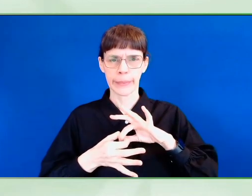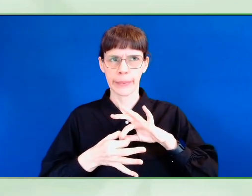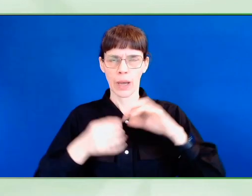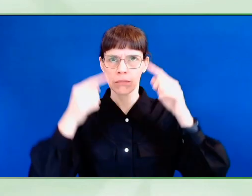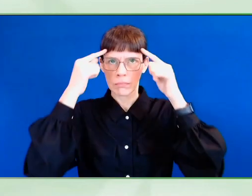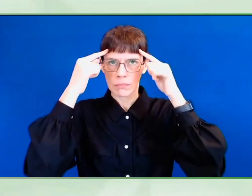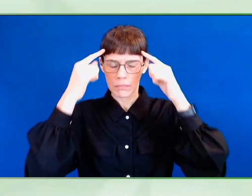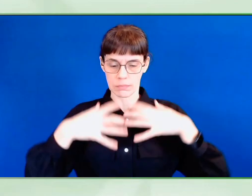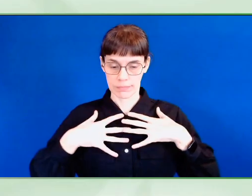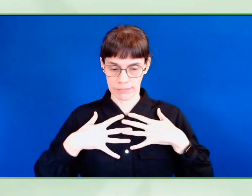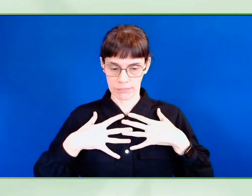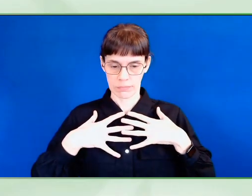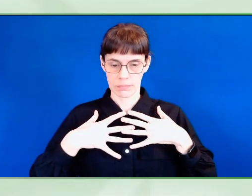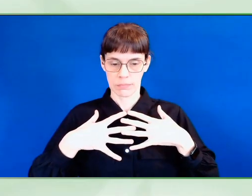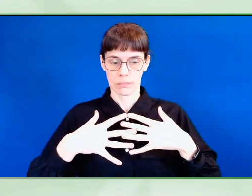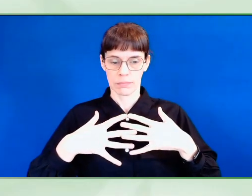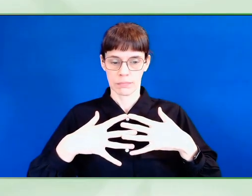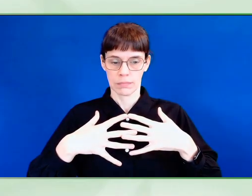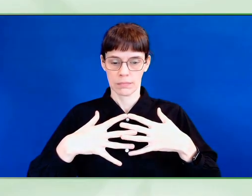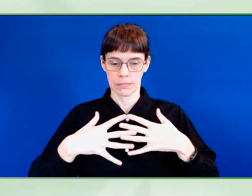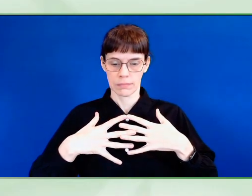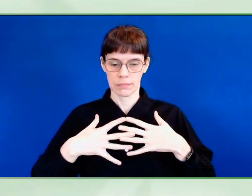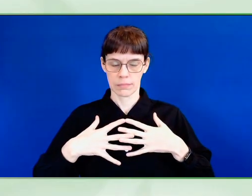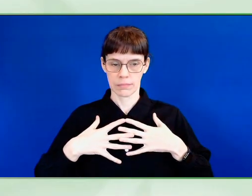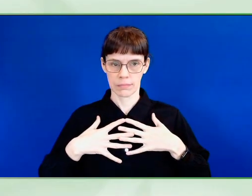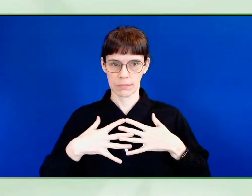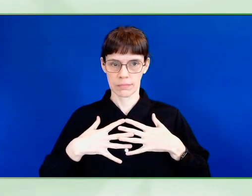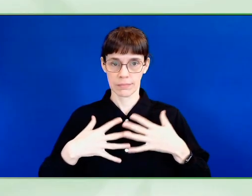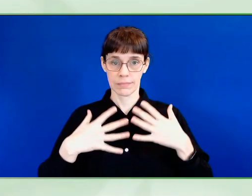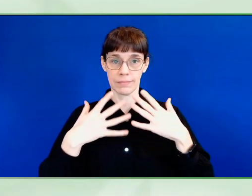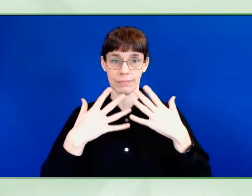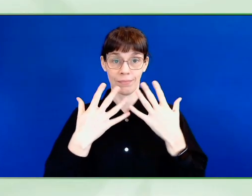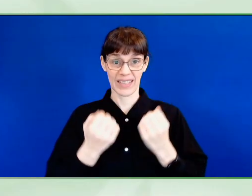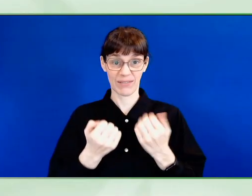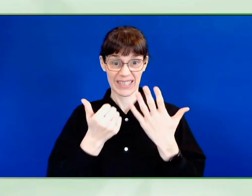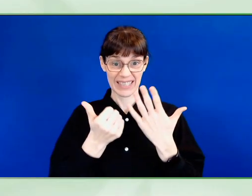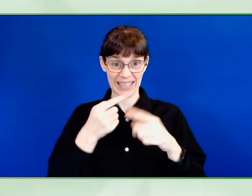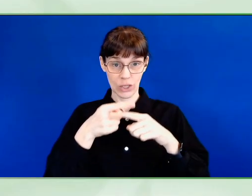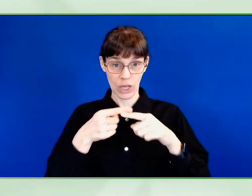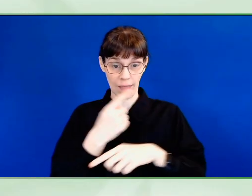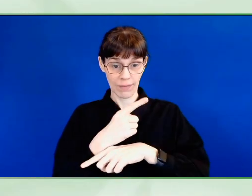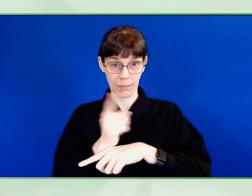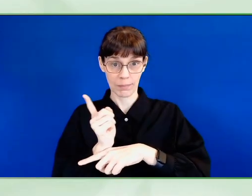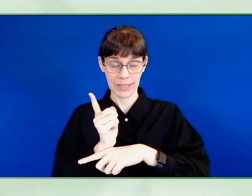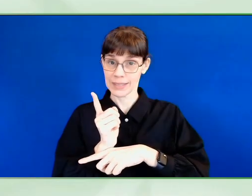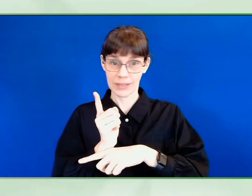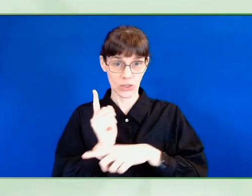We still have another 6.5 minutes for you to just be. Be present in this